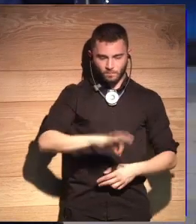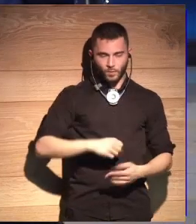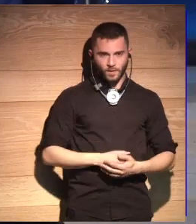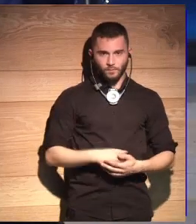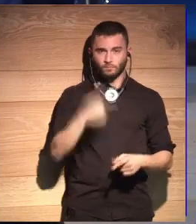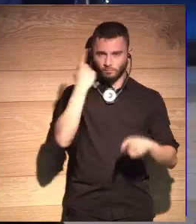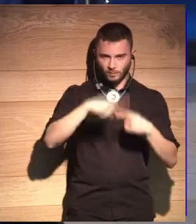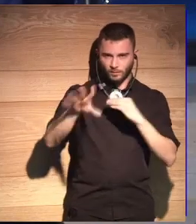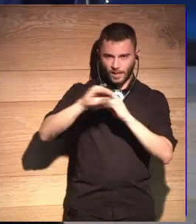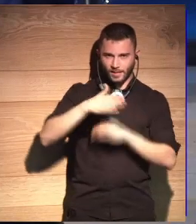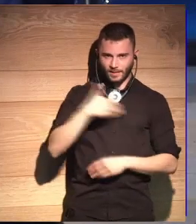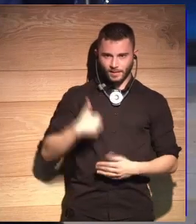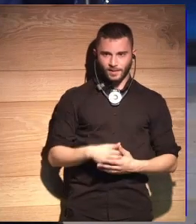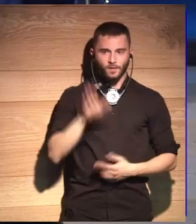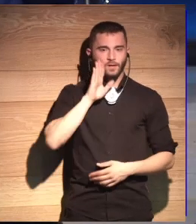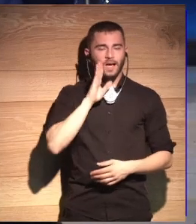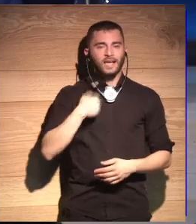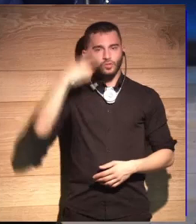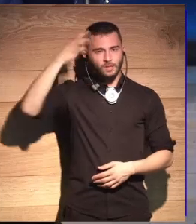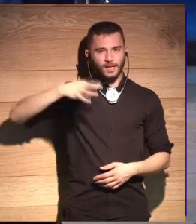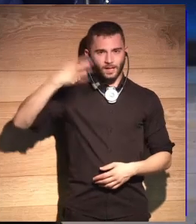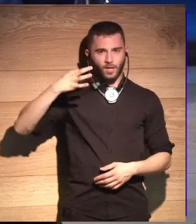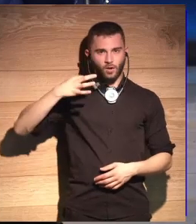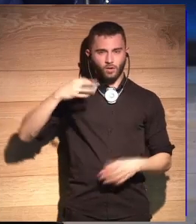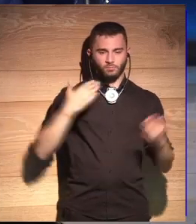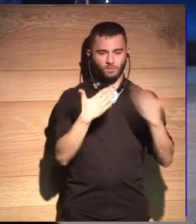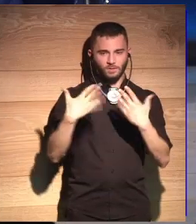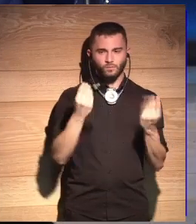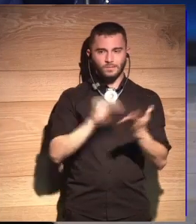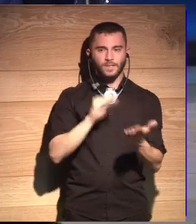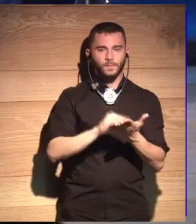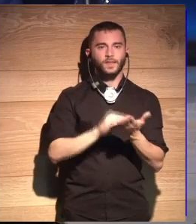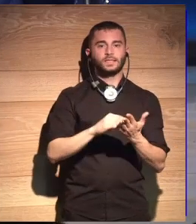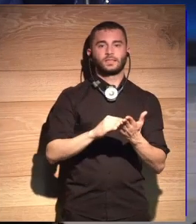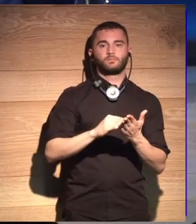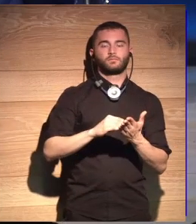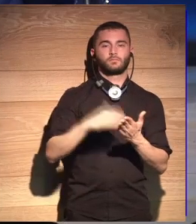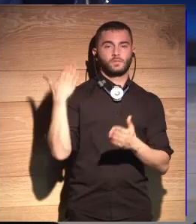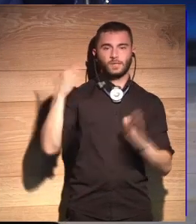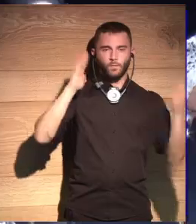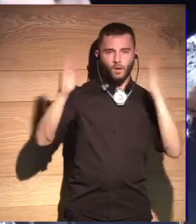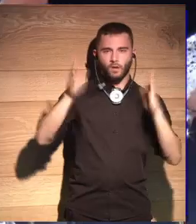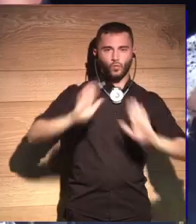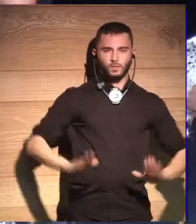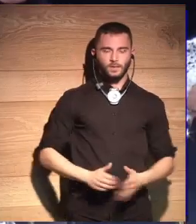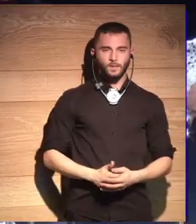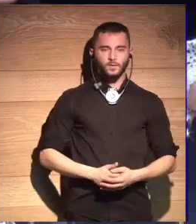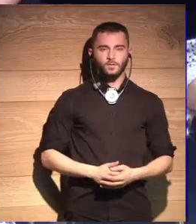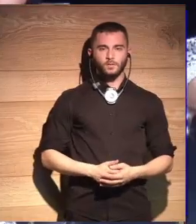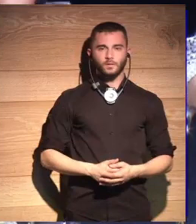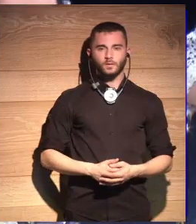just wanted to mention two things with this. I think, and I heard that in many conversations in the